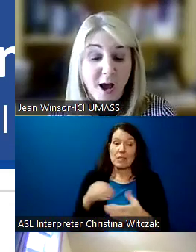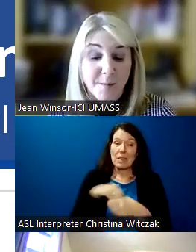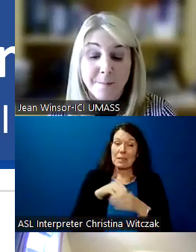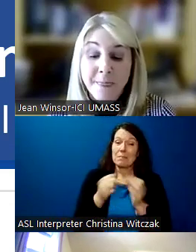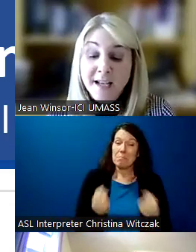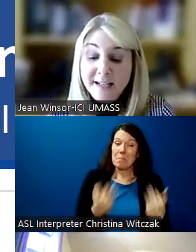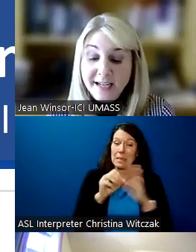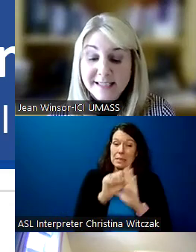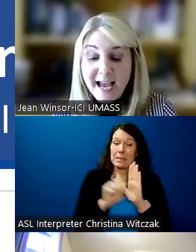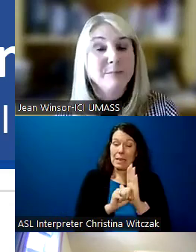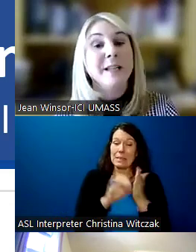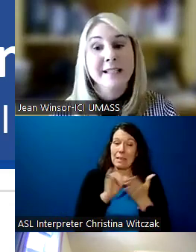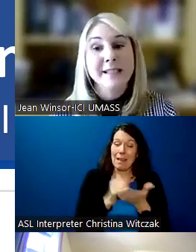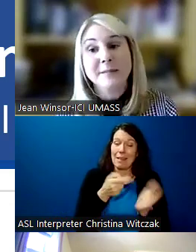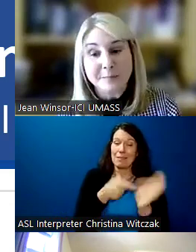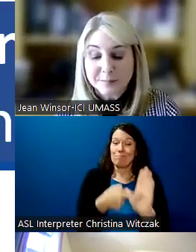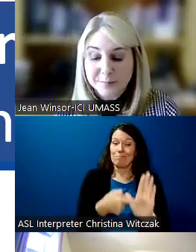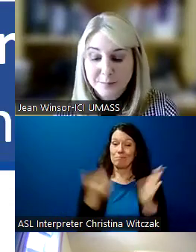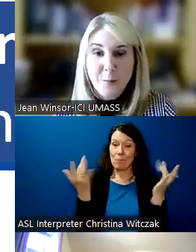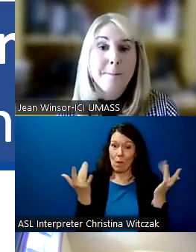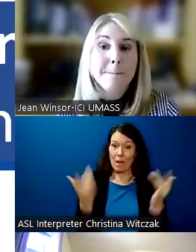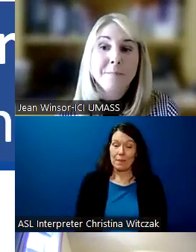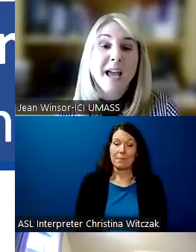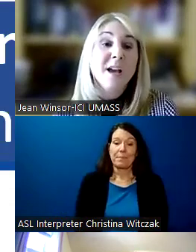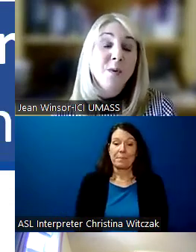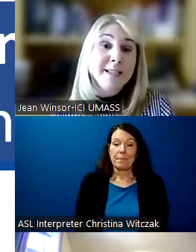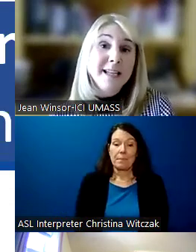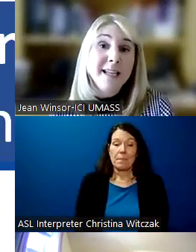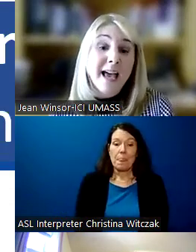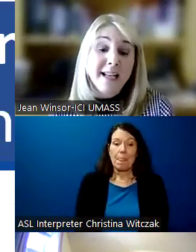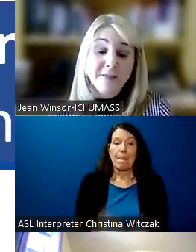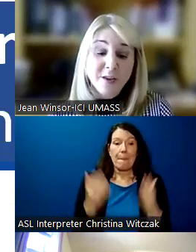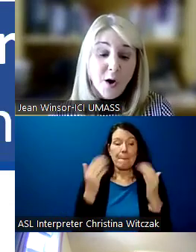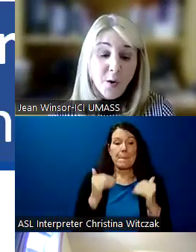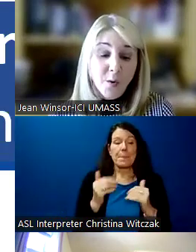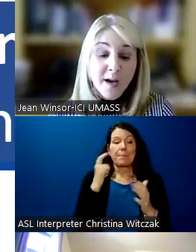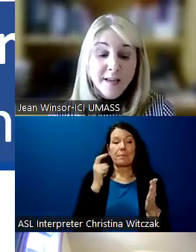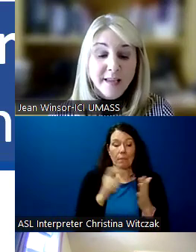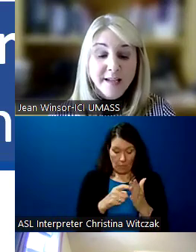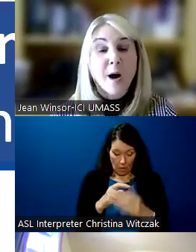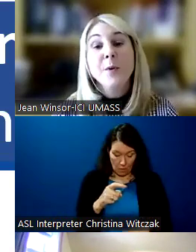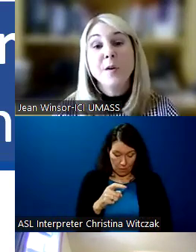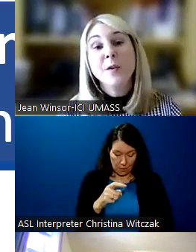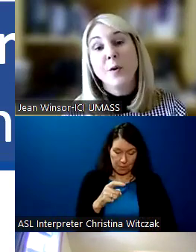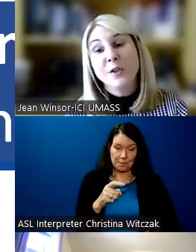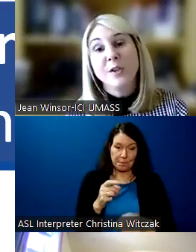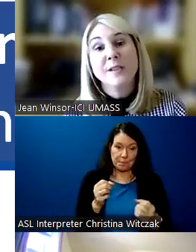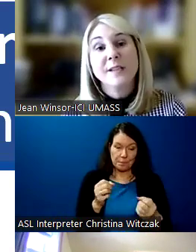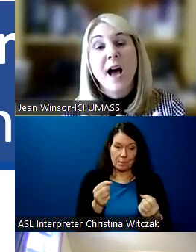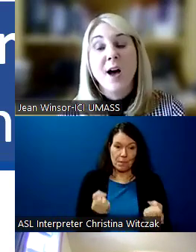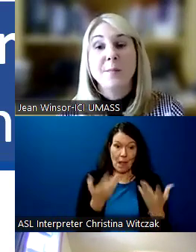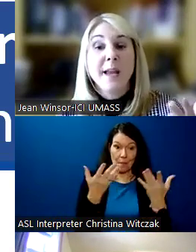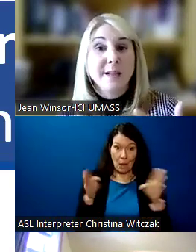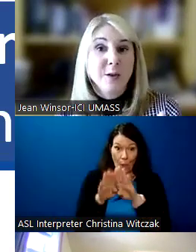that. Next slide, please. And then we see that even though the number of